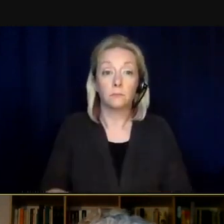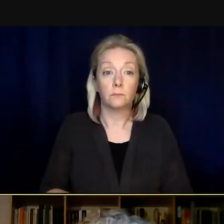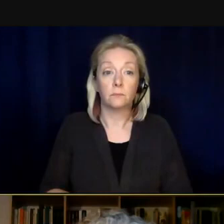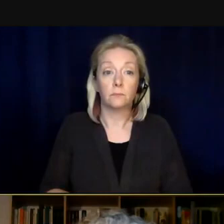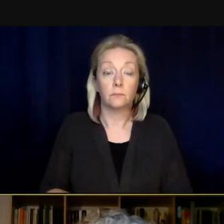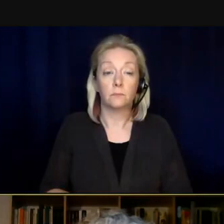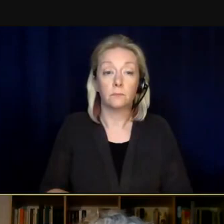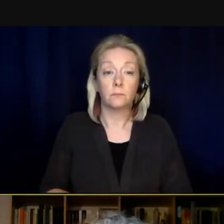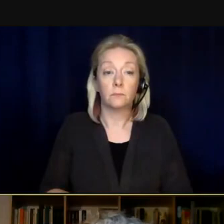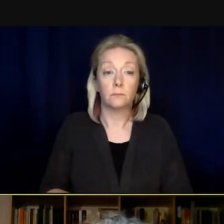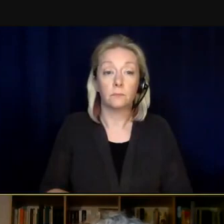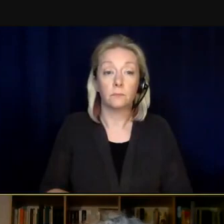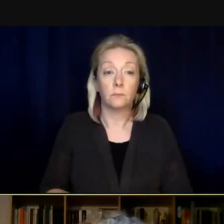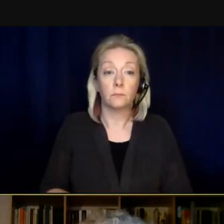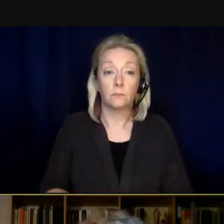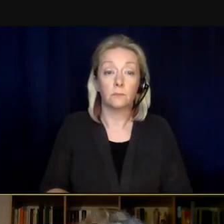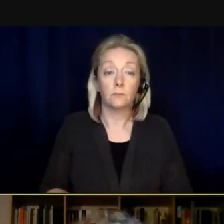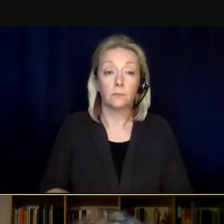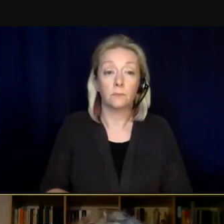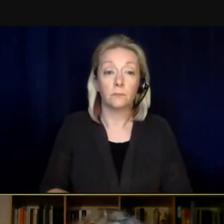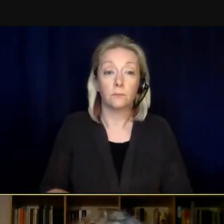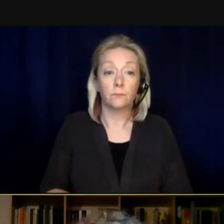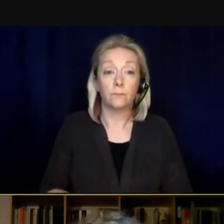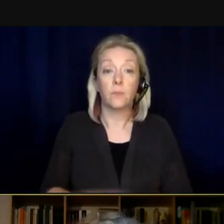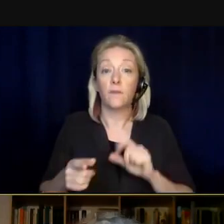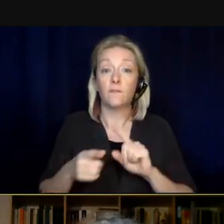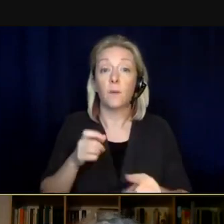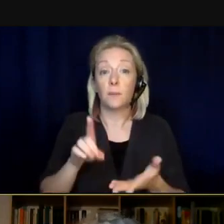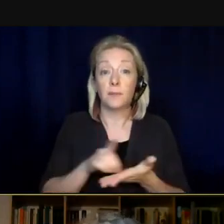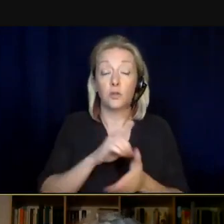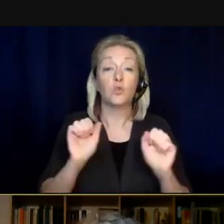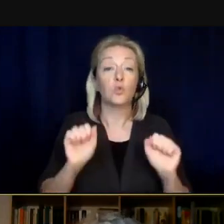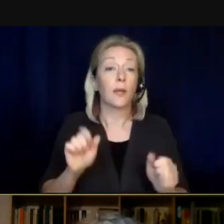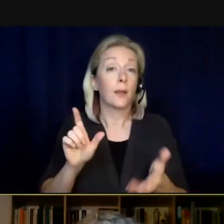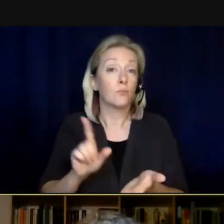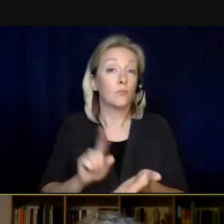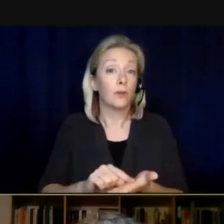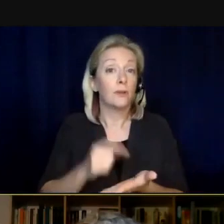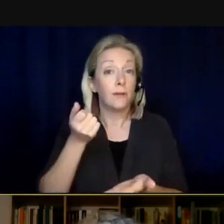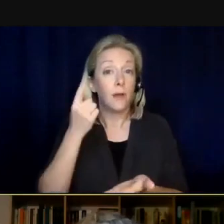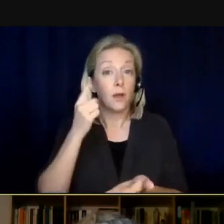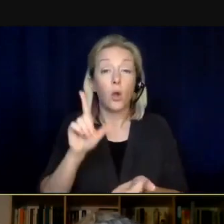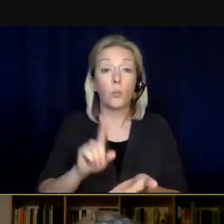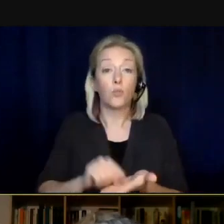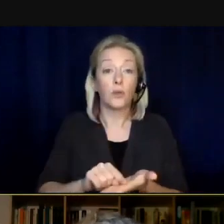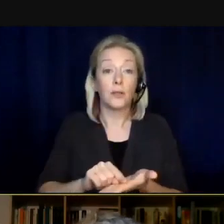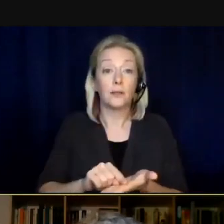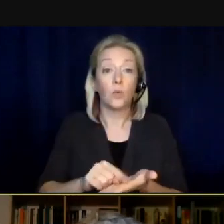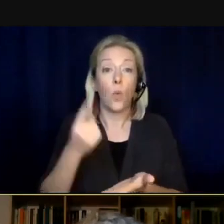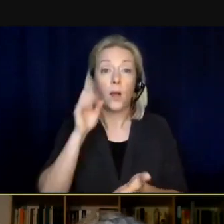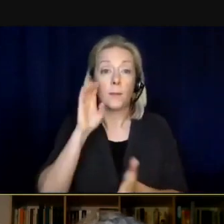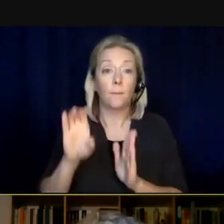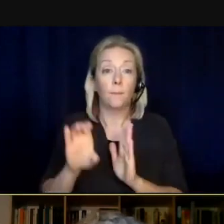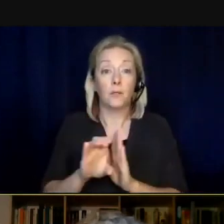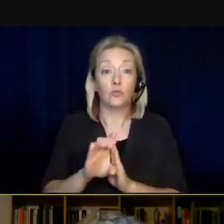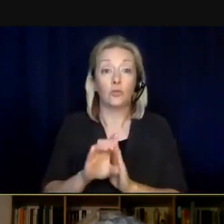Okay? Now, you can print directly from the dictionary, but when you go to print, you will only print one image. So if you